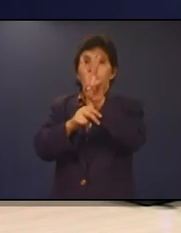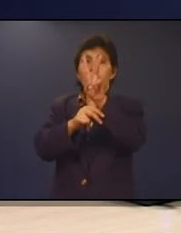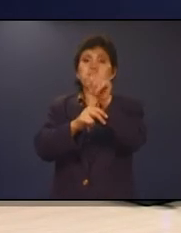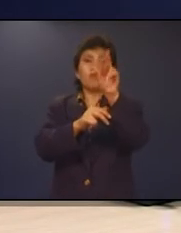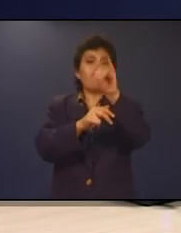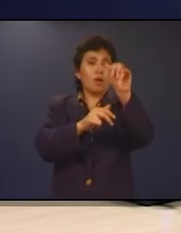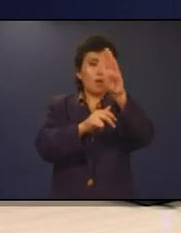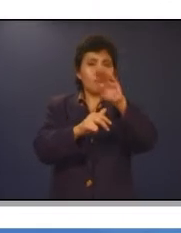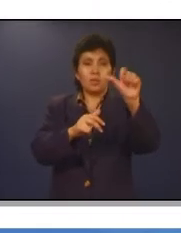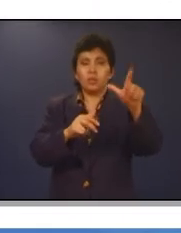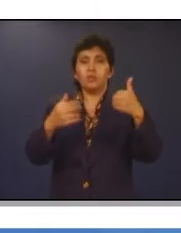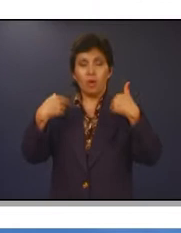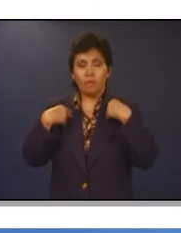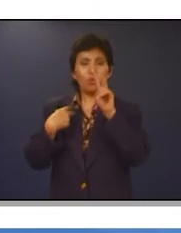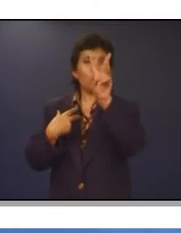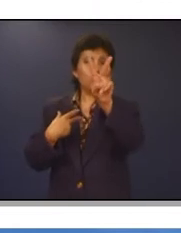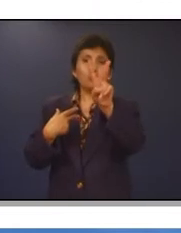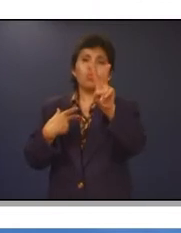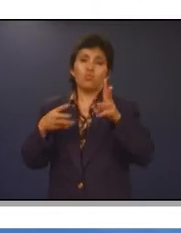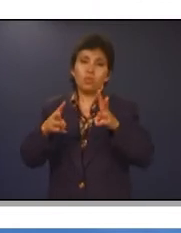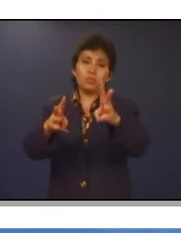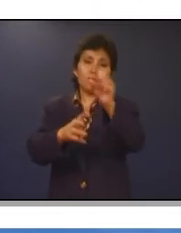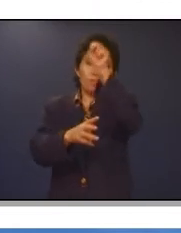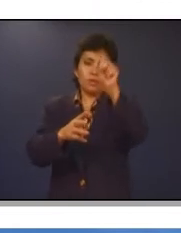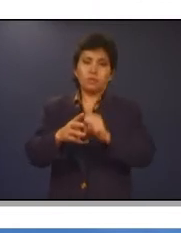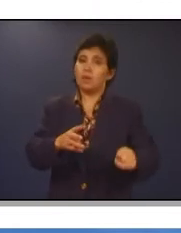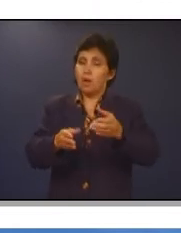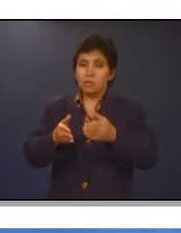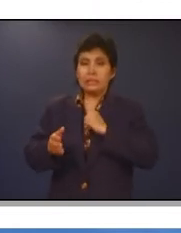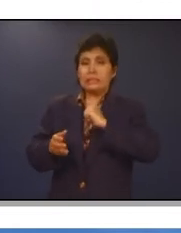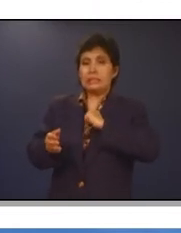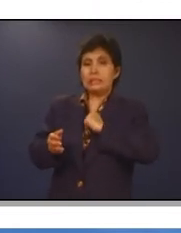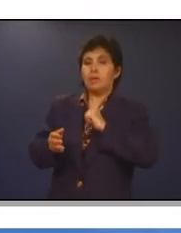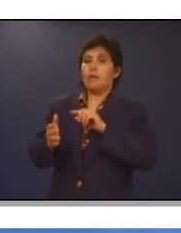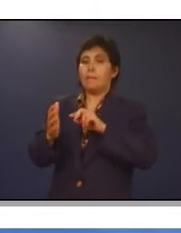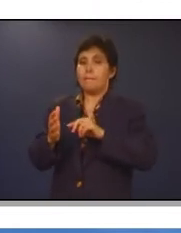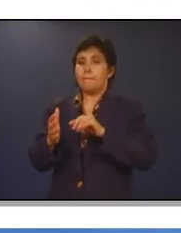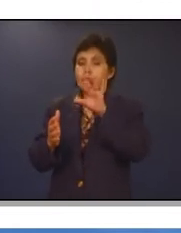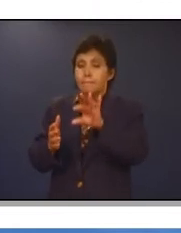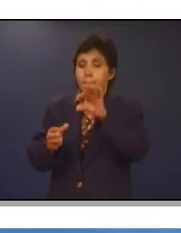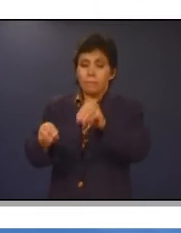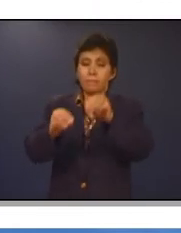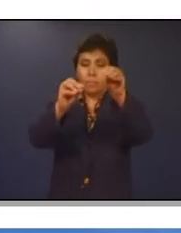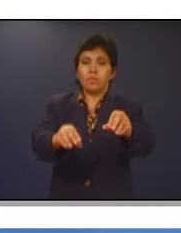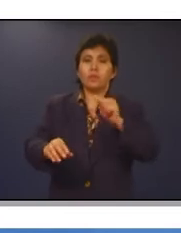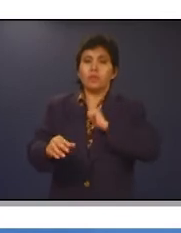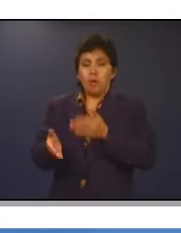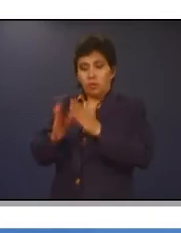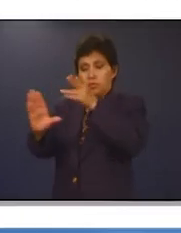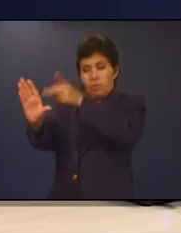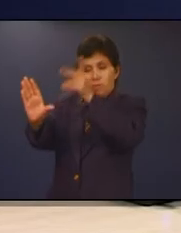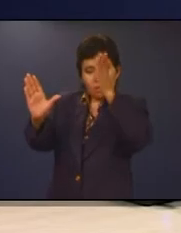You can have two-way questionnaire. The first one is self-reported, meaning you report yourself. You ask your